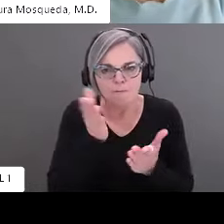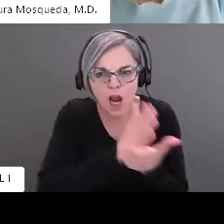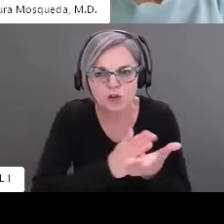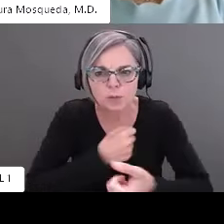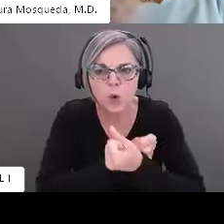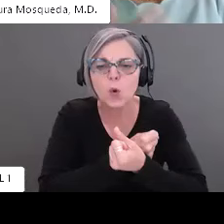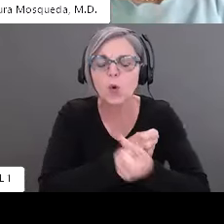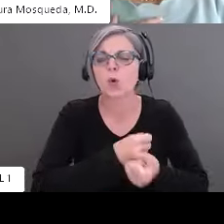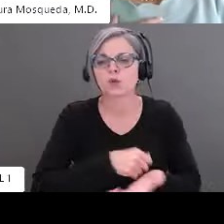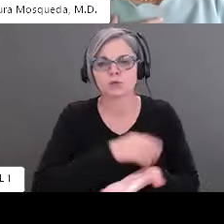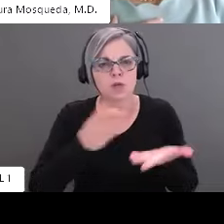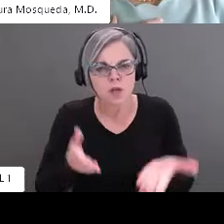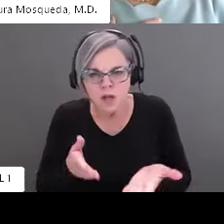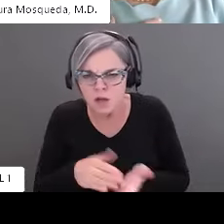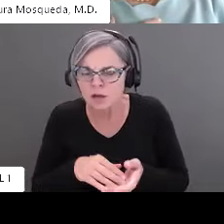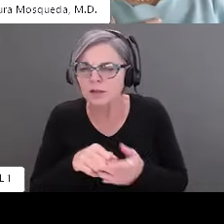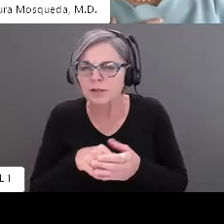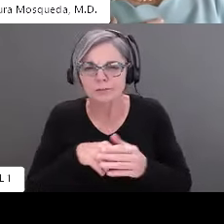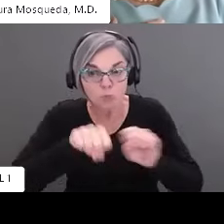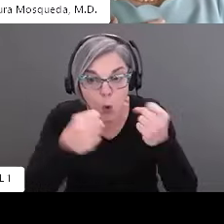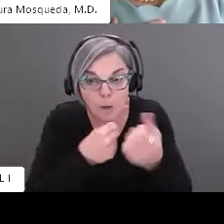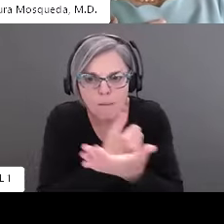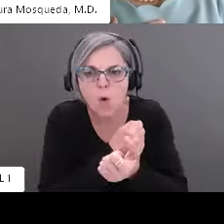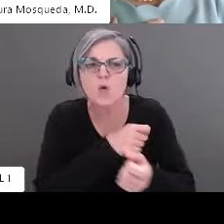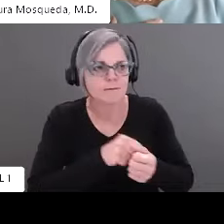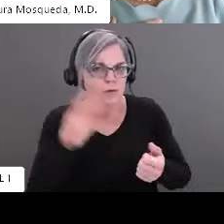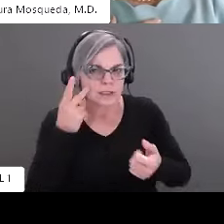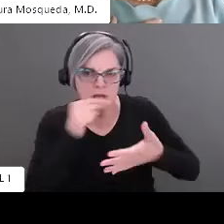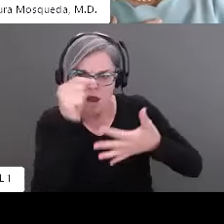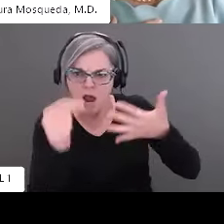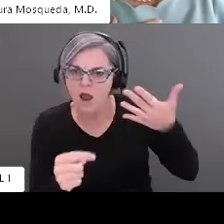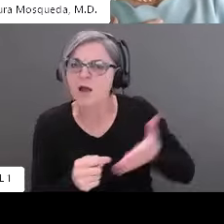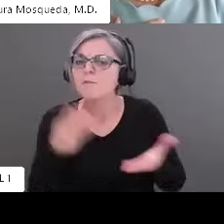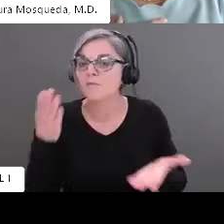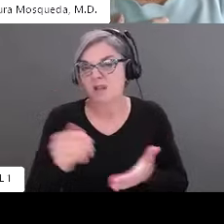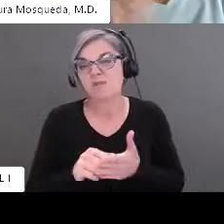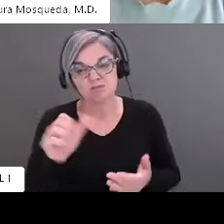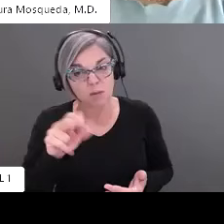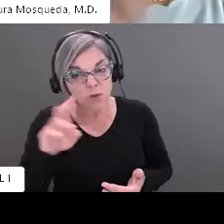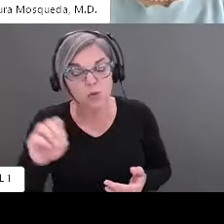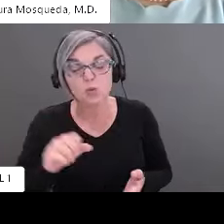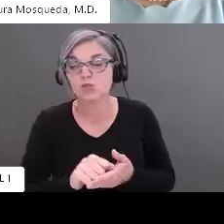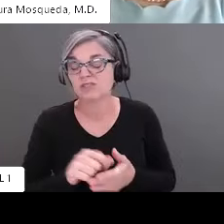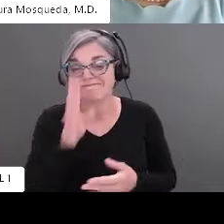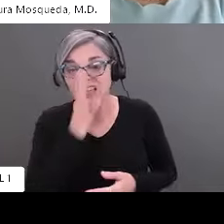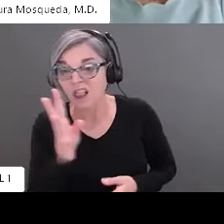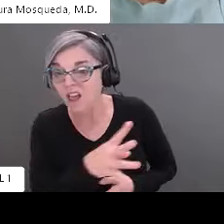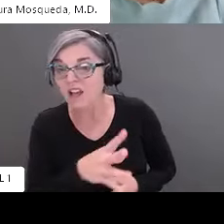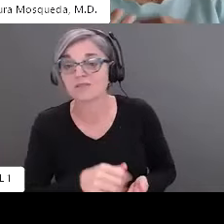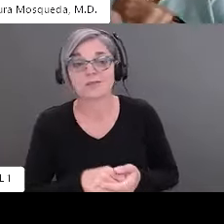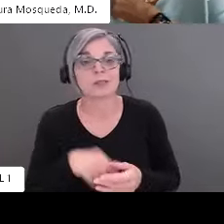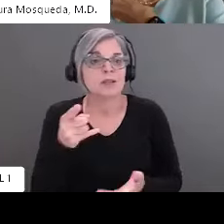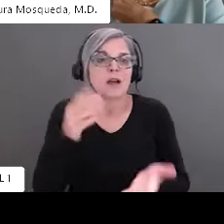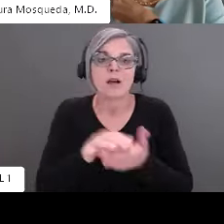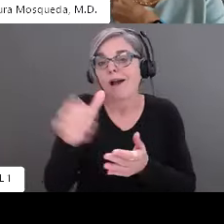There are lots of other markers that potentially could be evidence of abuse or neglect, like burns or cuts